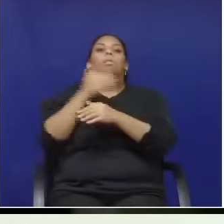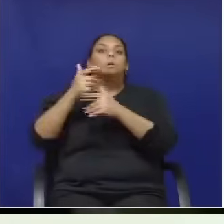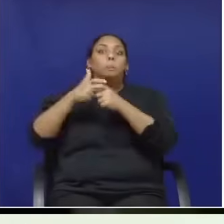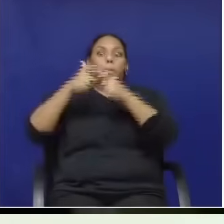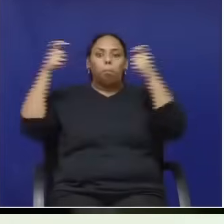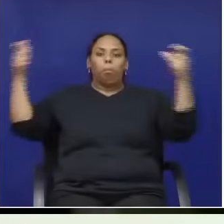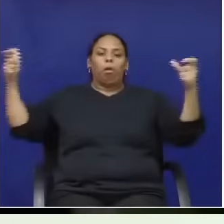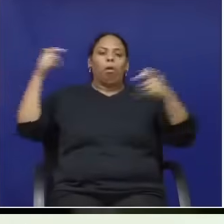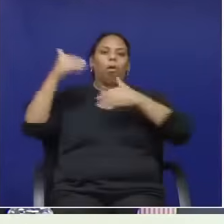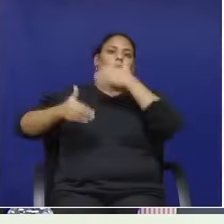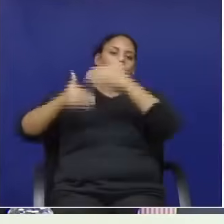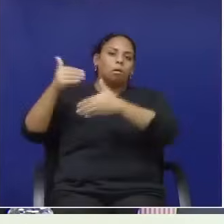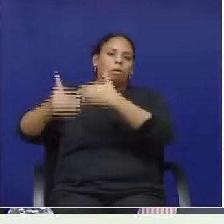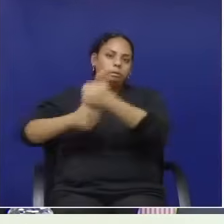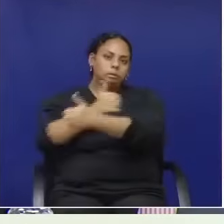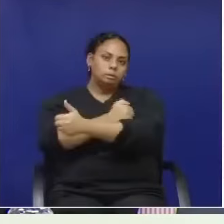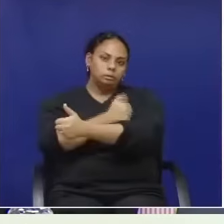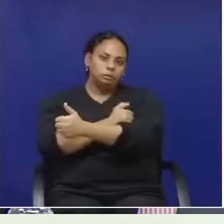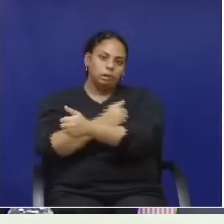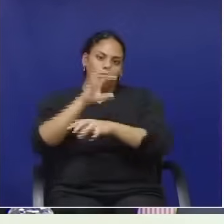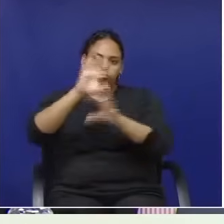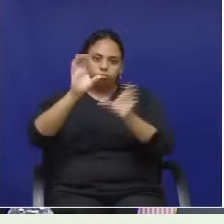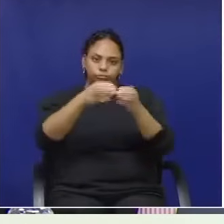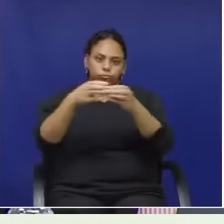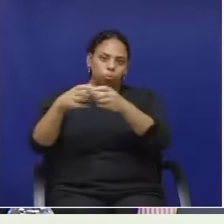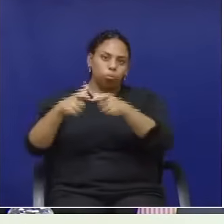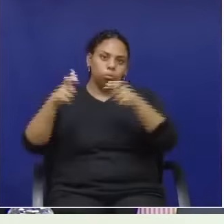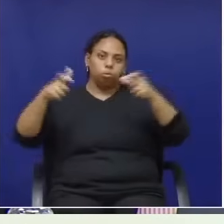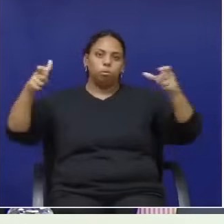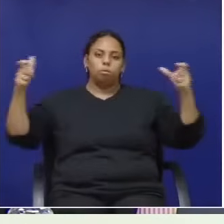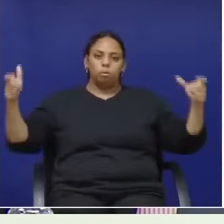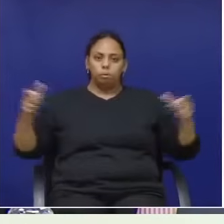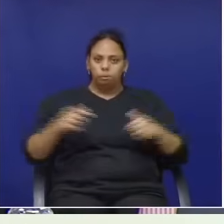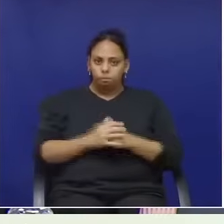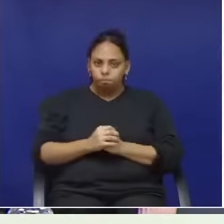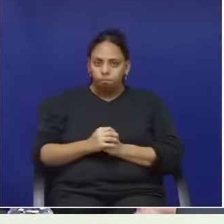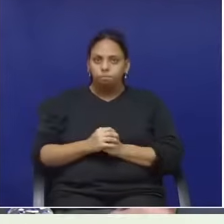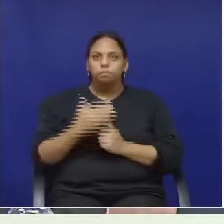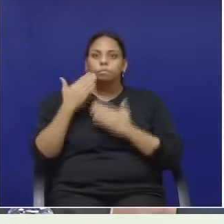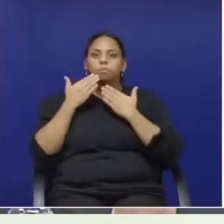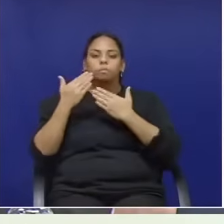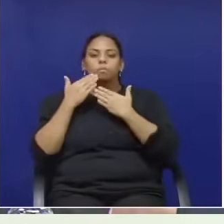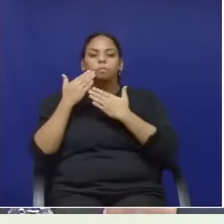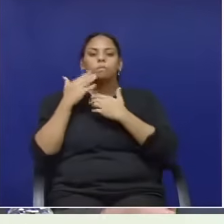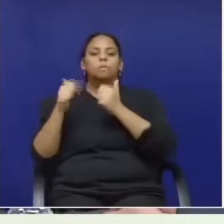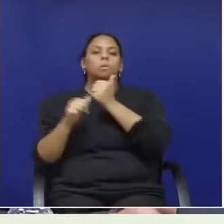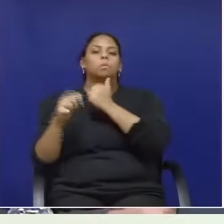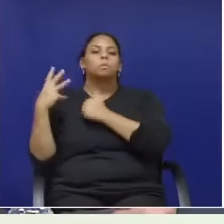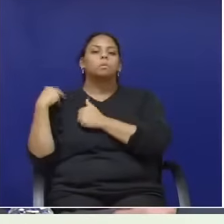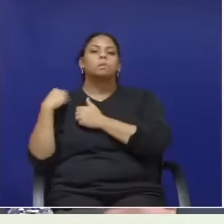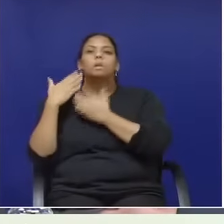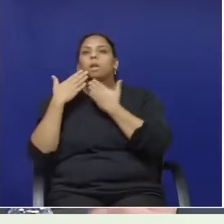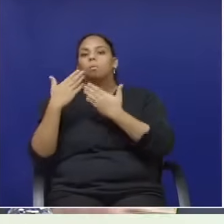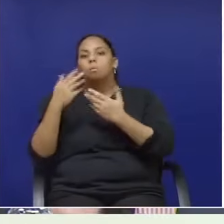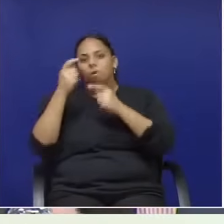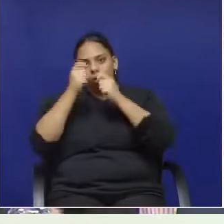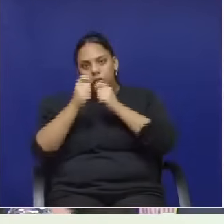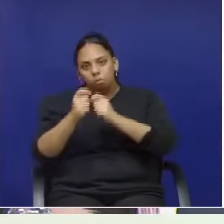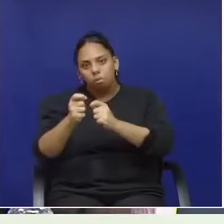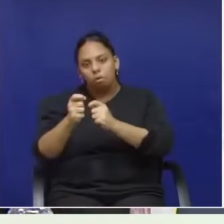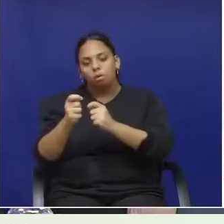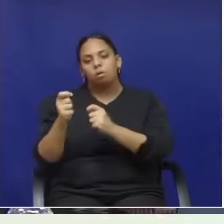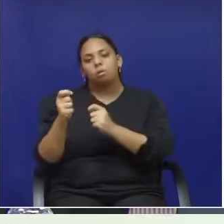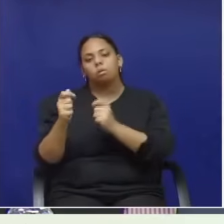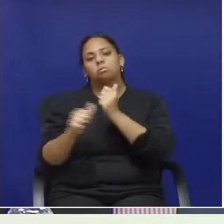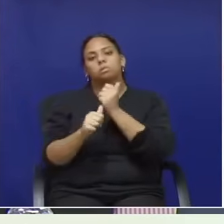Thank you. The Honourable Deputy Minister. Thank you, Honourable Deputy Speaker. Thank you, Honourable,